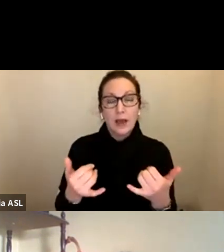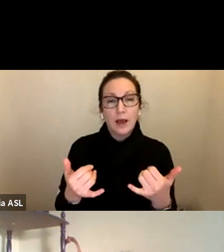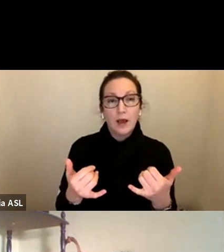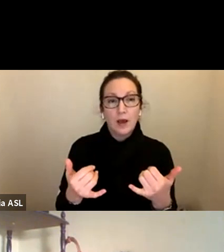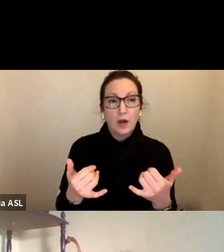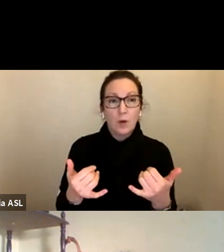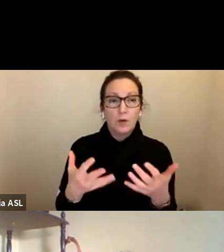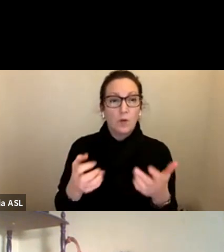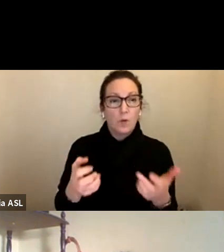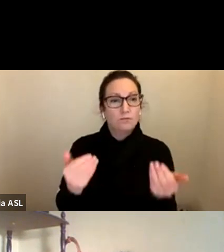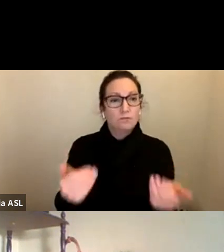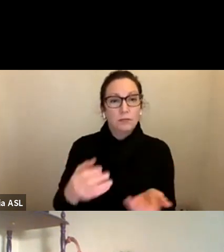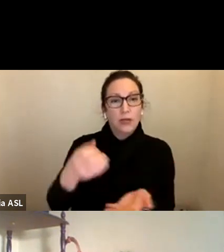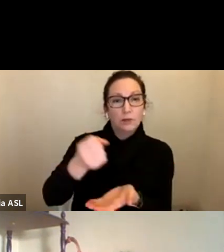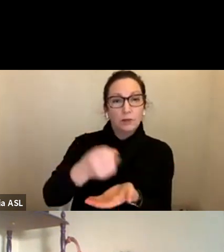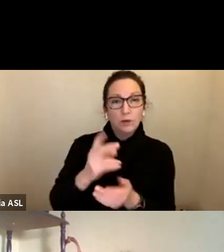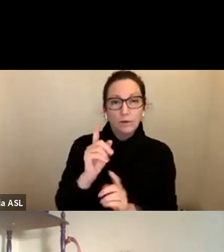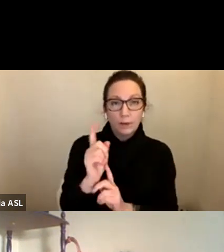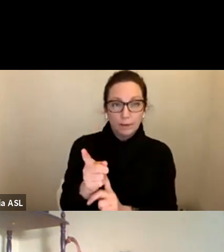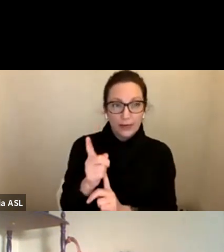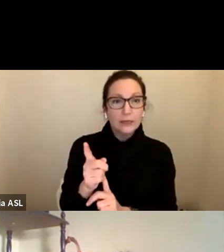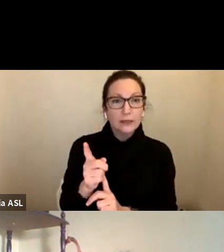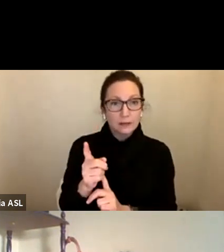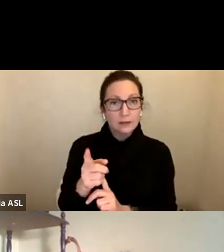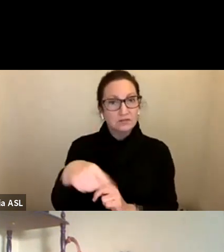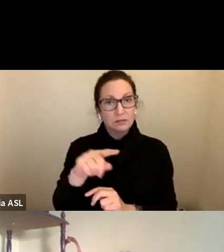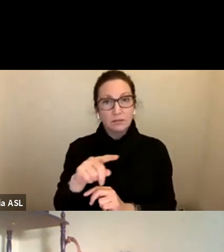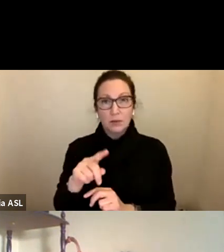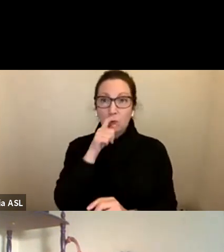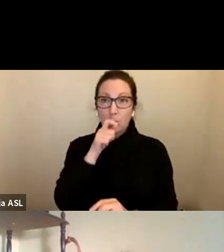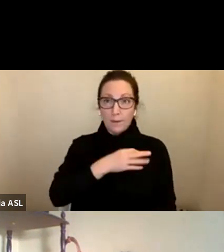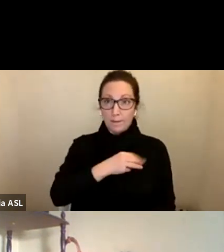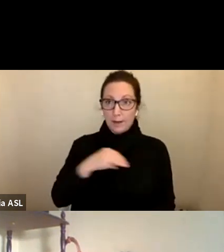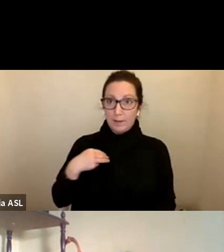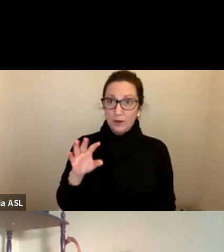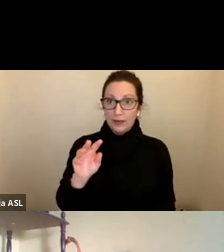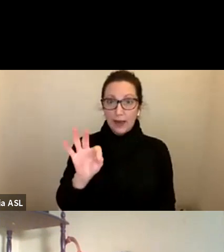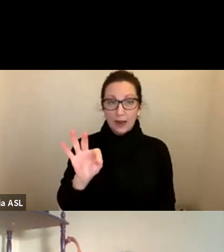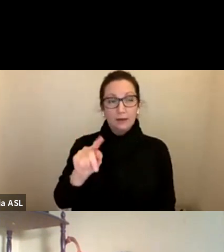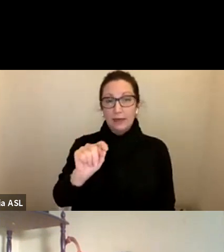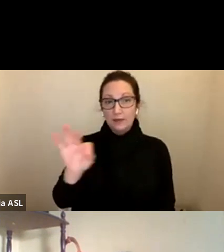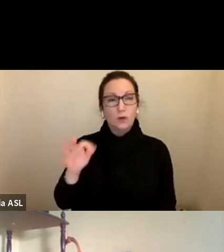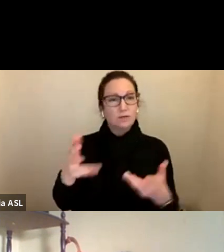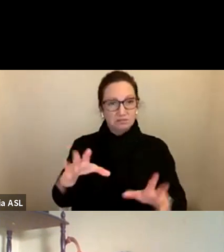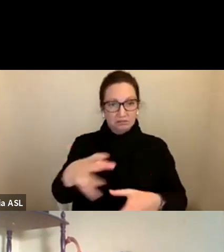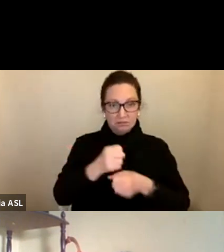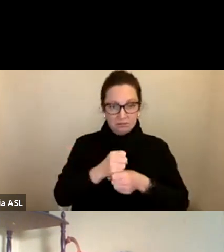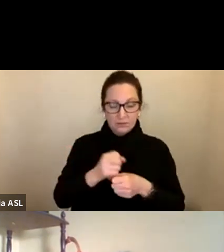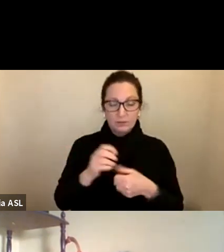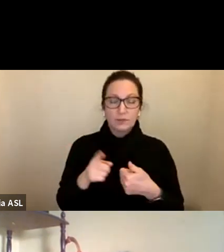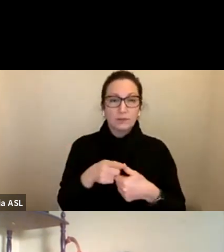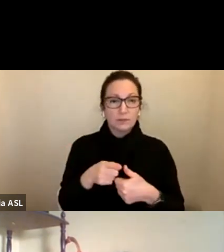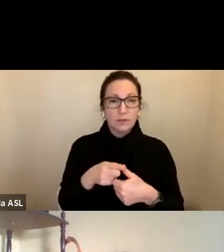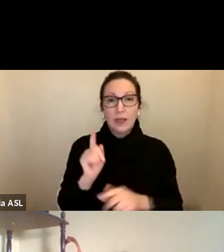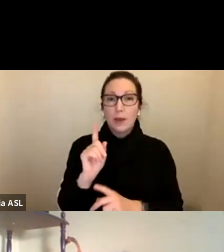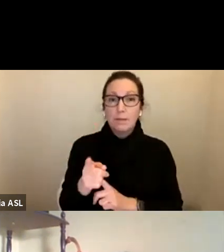the approval of the minutes, which you task force members have received. The first is the minutes of